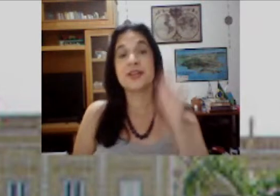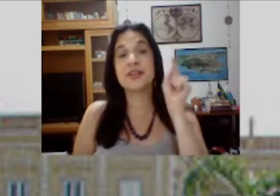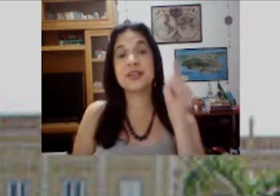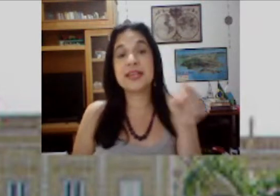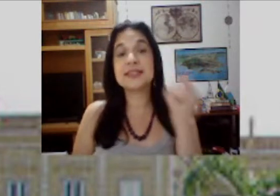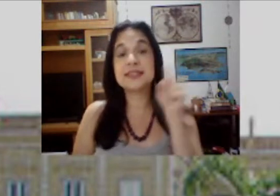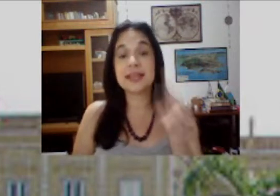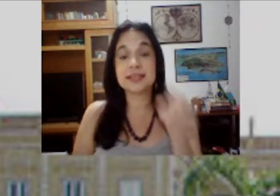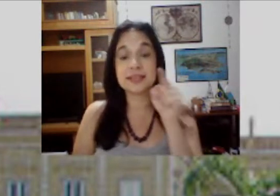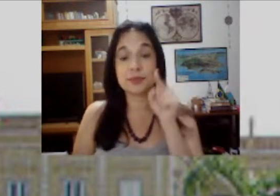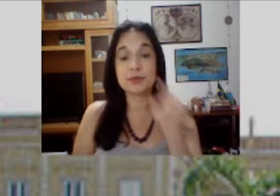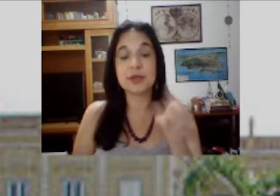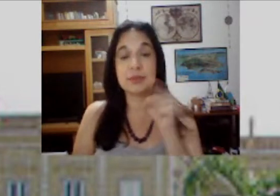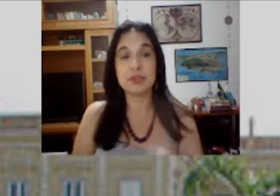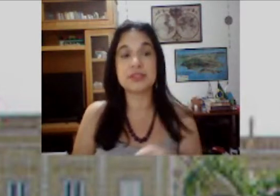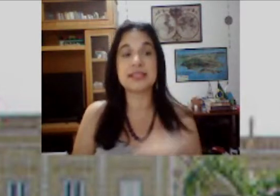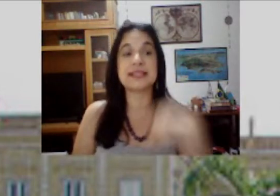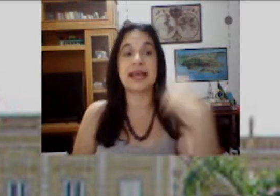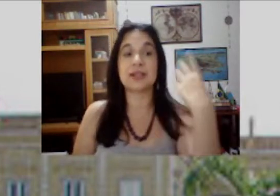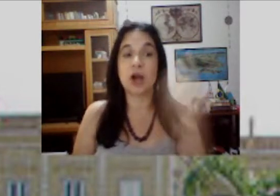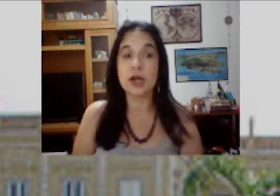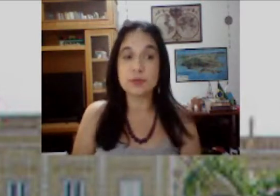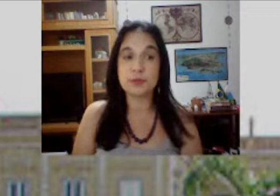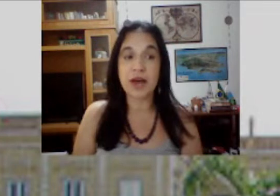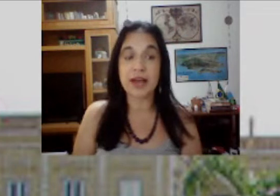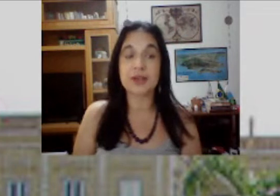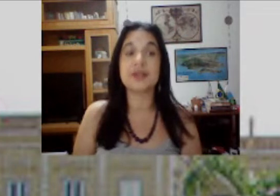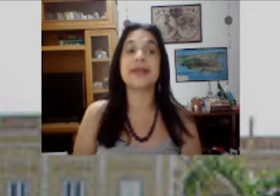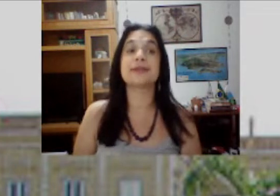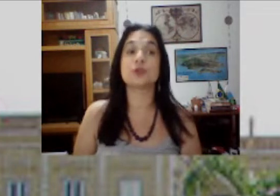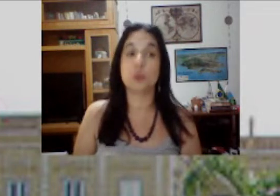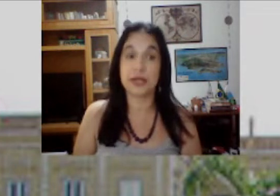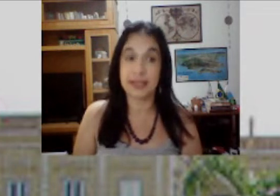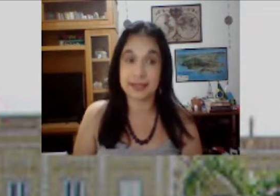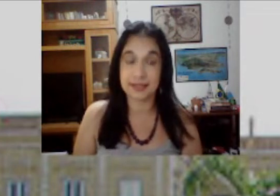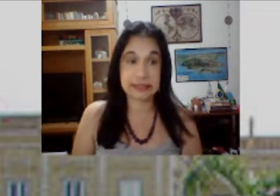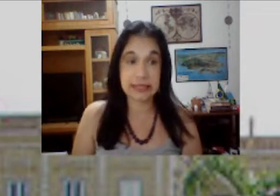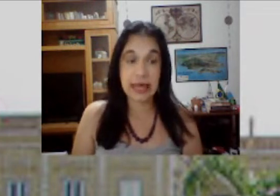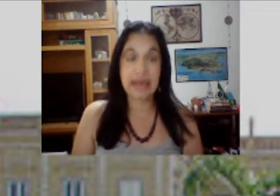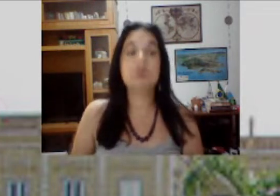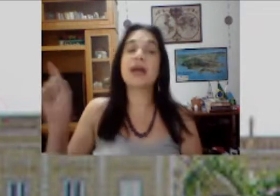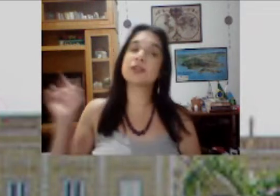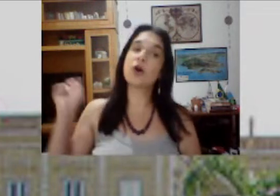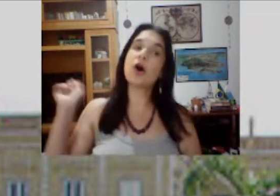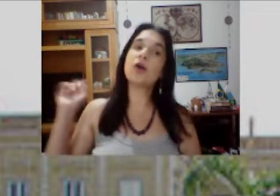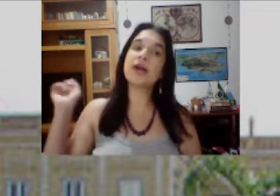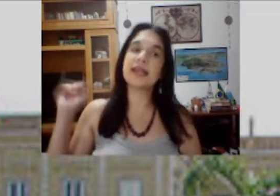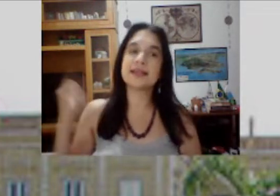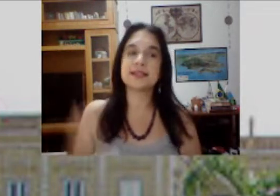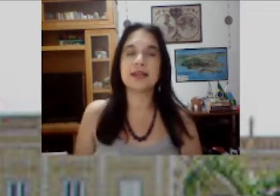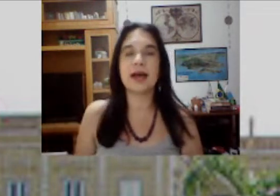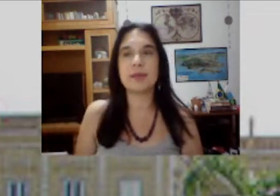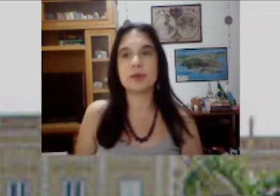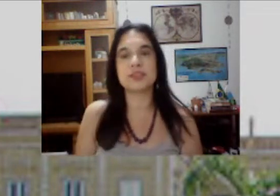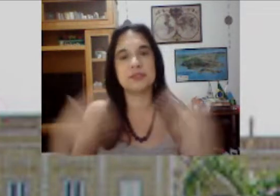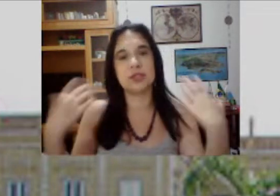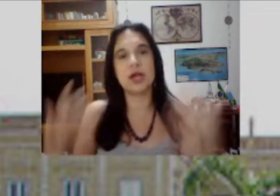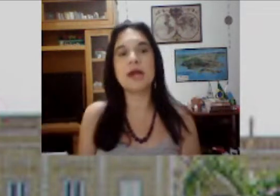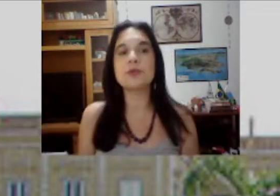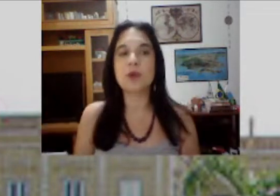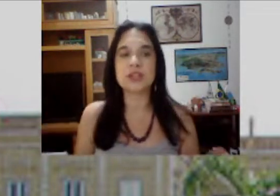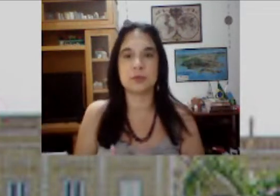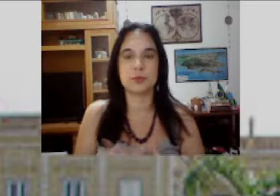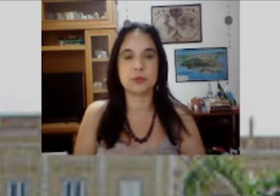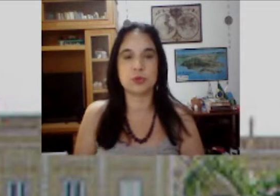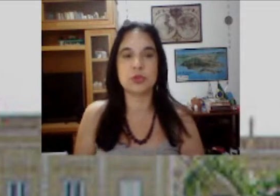friends, this is the very building that caught on fire in 2018. And in fact, already at the time, I received a